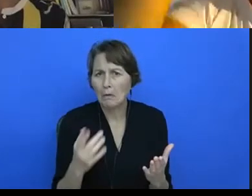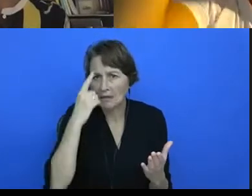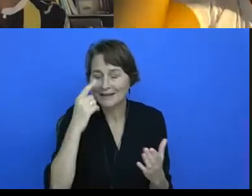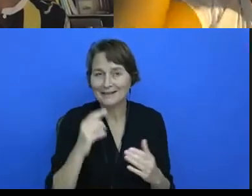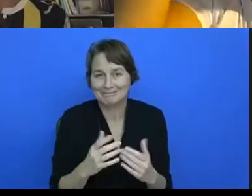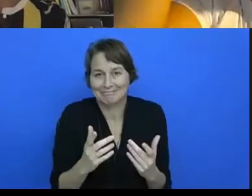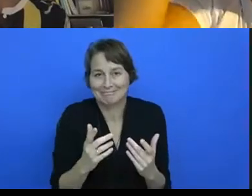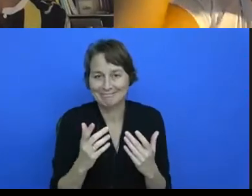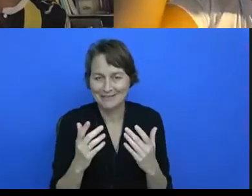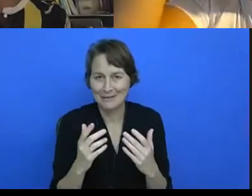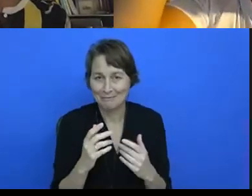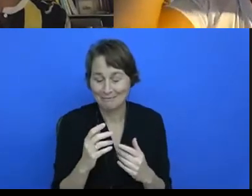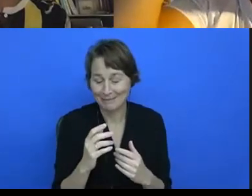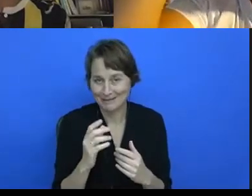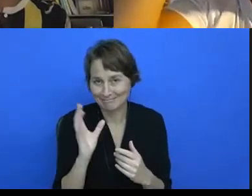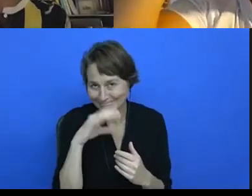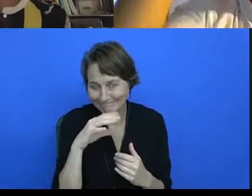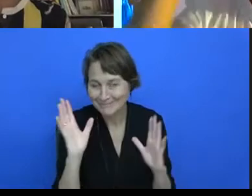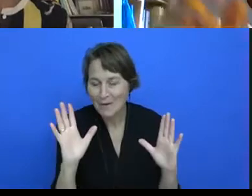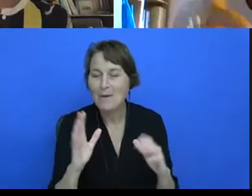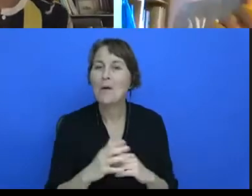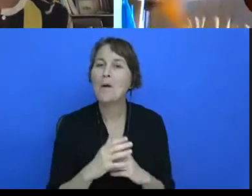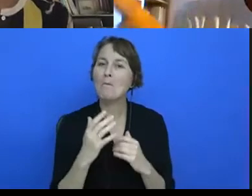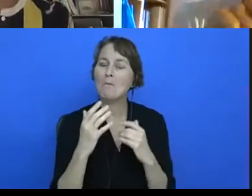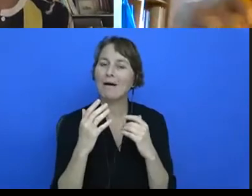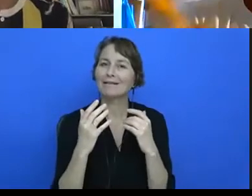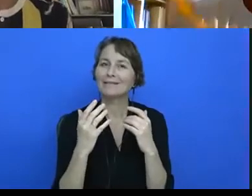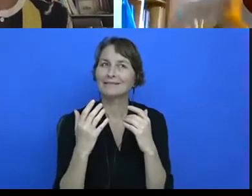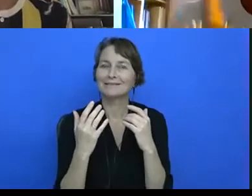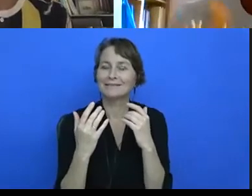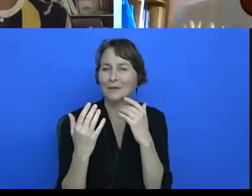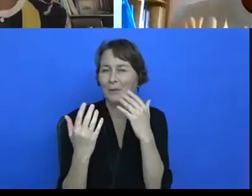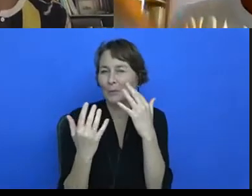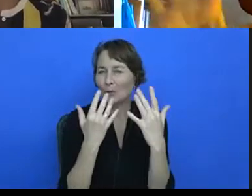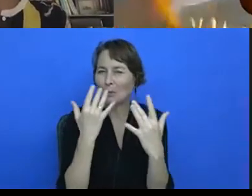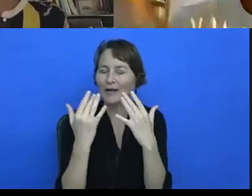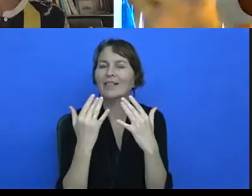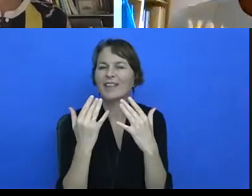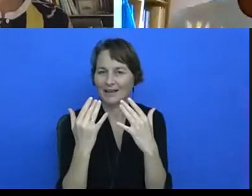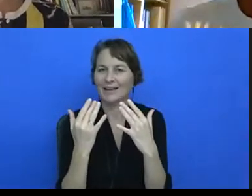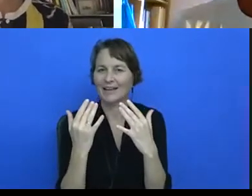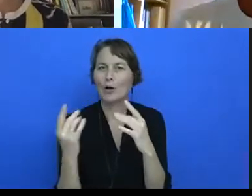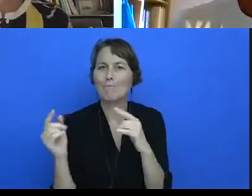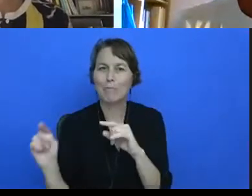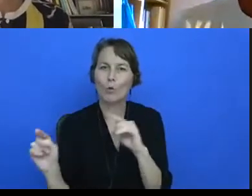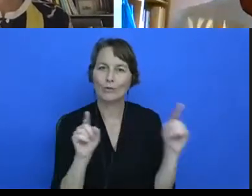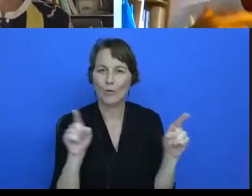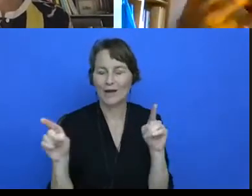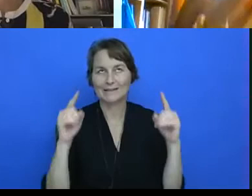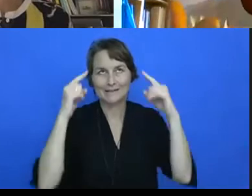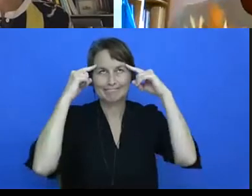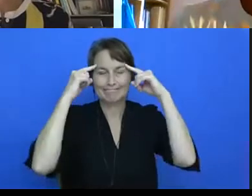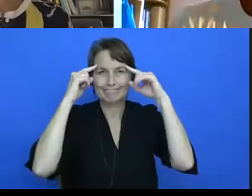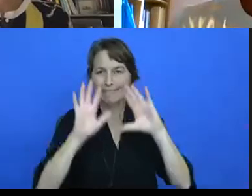Rather strangely, perhaps. But we sort of, well, we tried to work both ways. It's an interesting sort of compromise. While